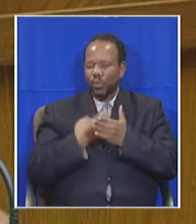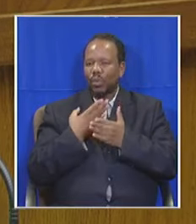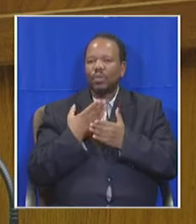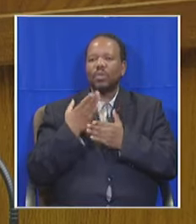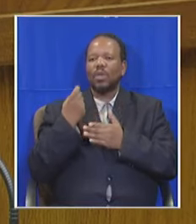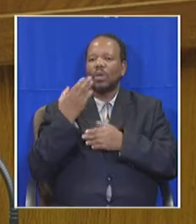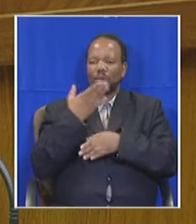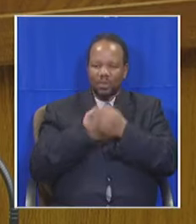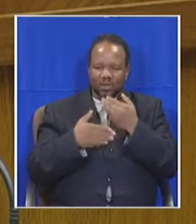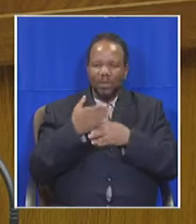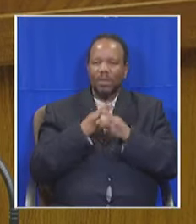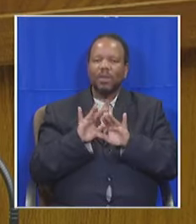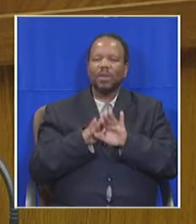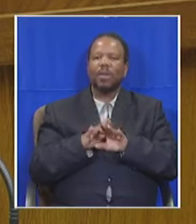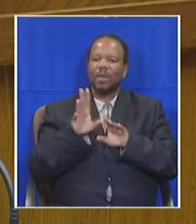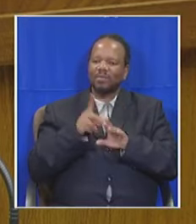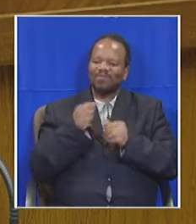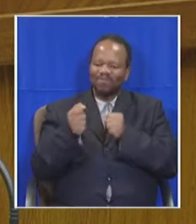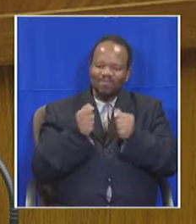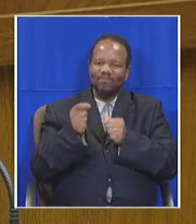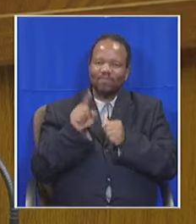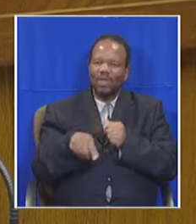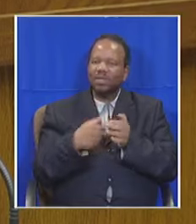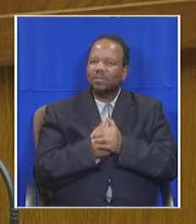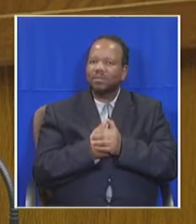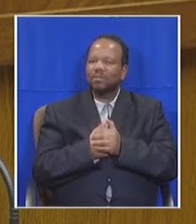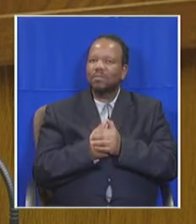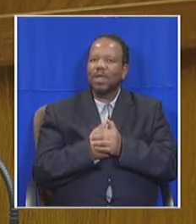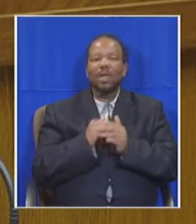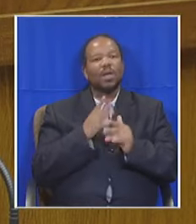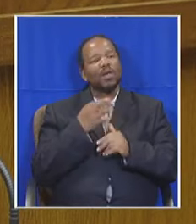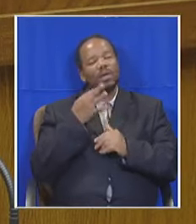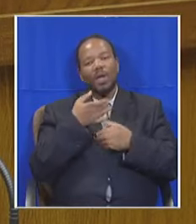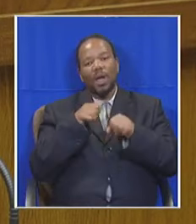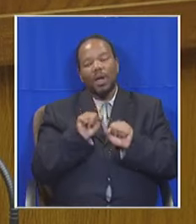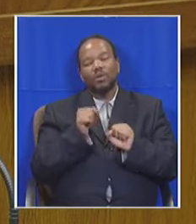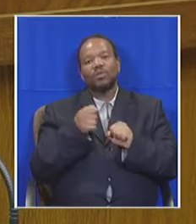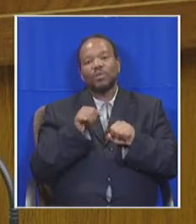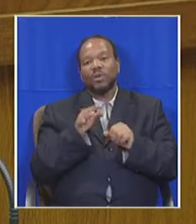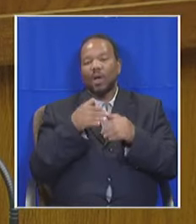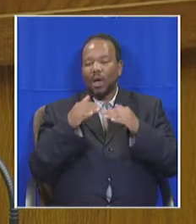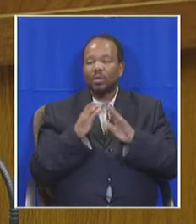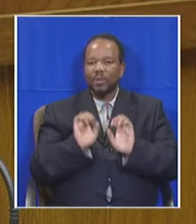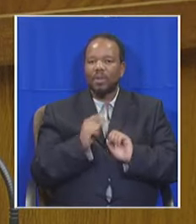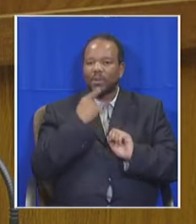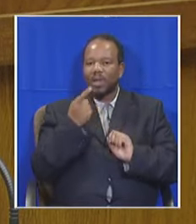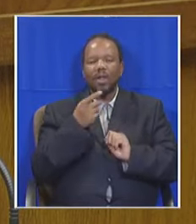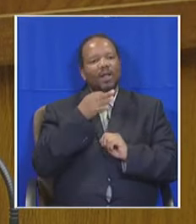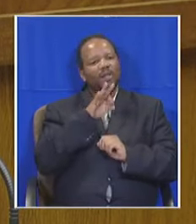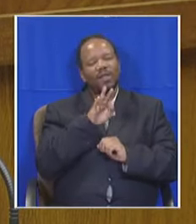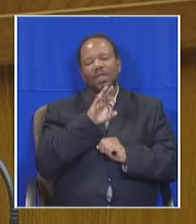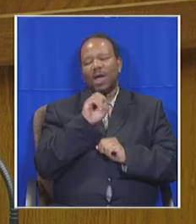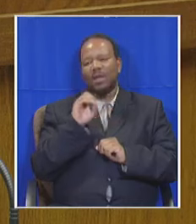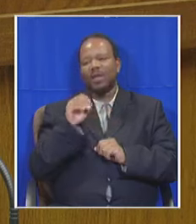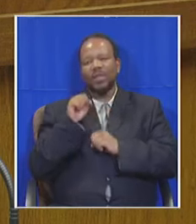disabilities, receive job opportunities. I must say, House Chairperson, that the legacy of more than 300 years of